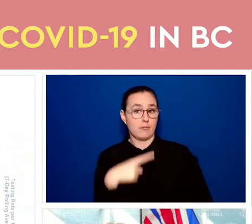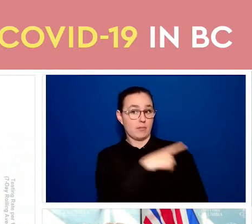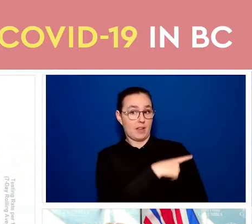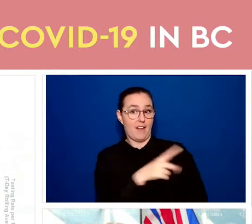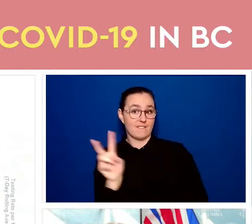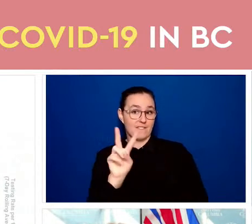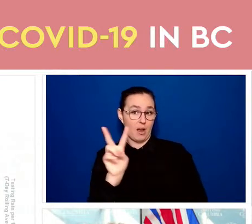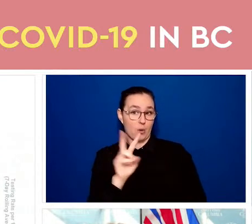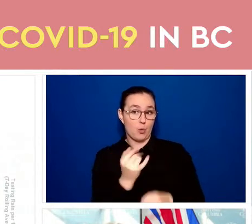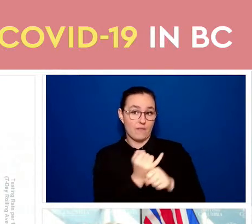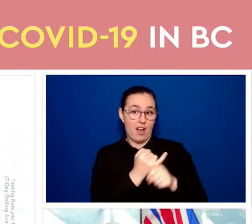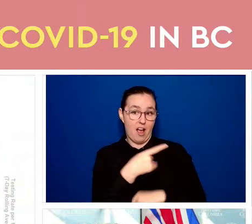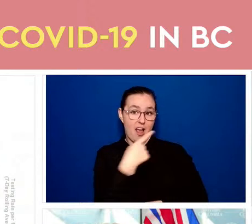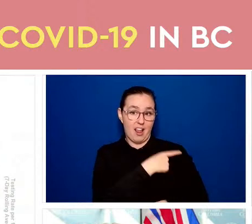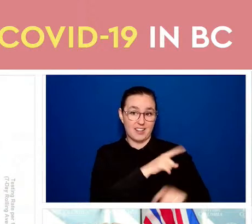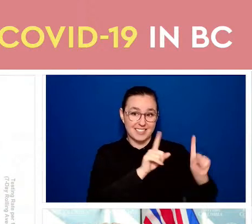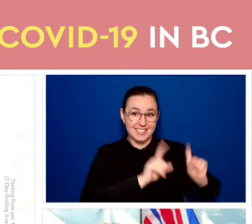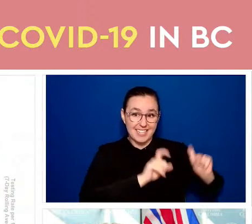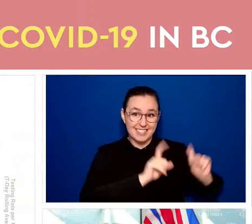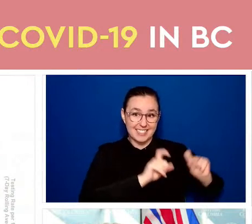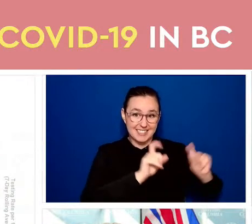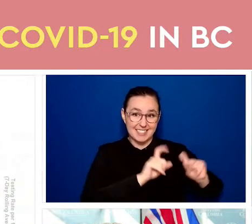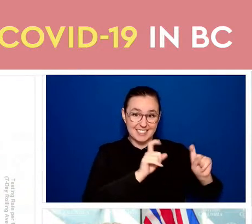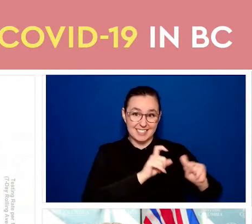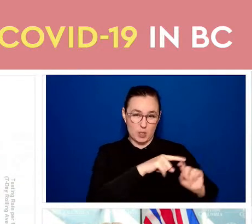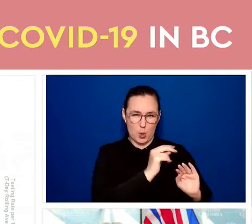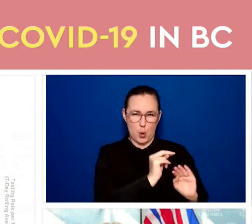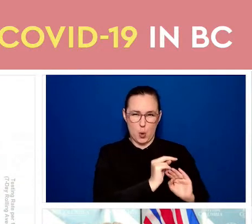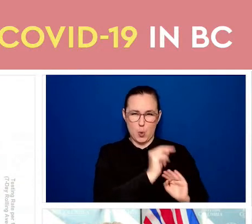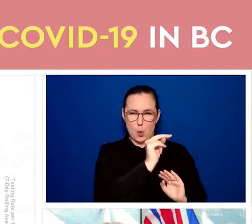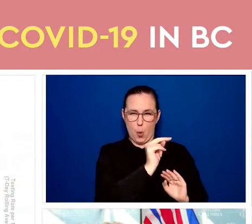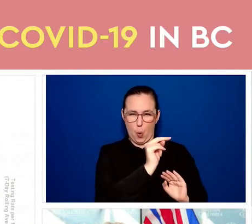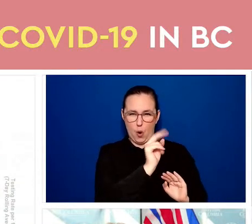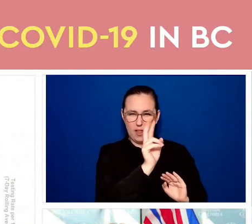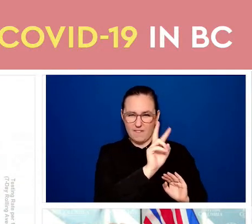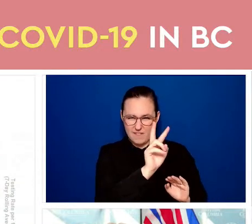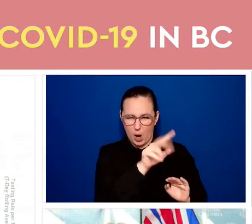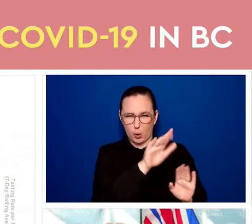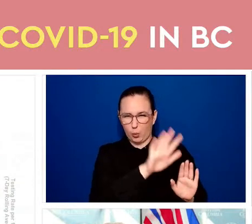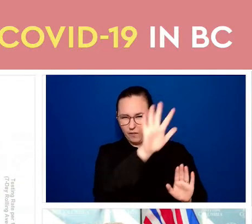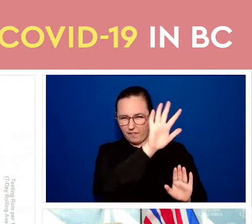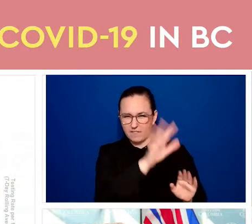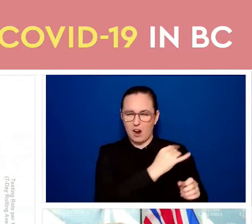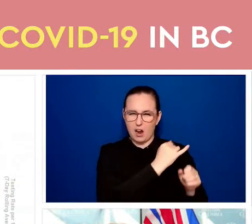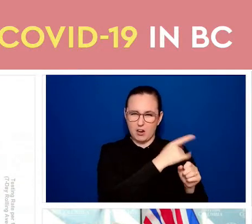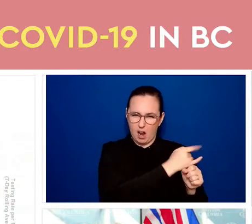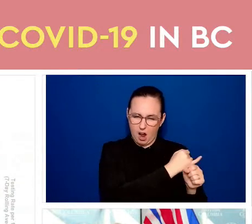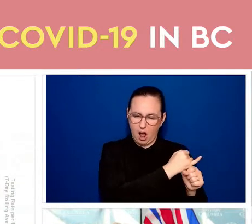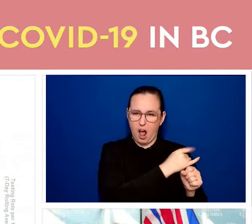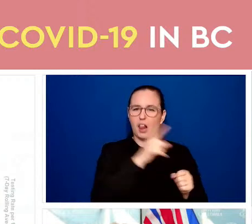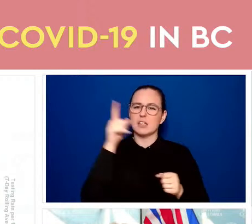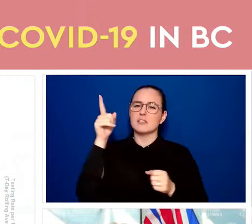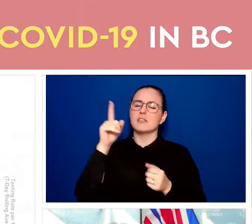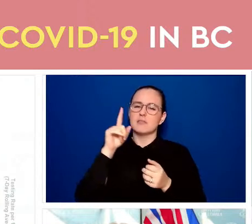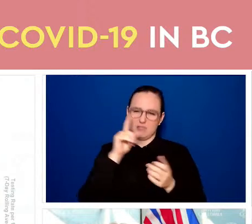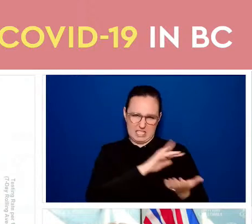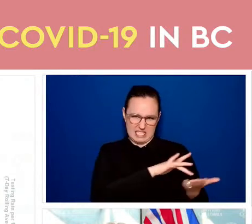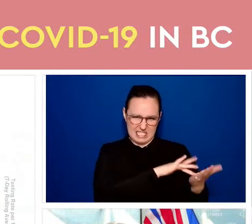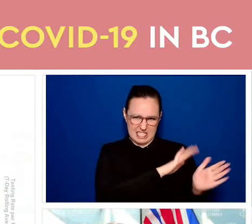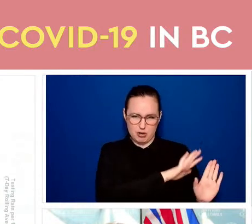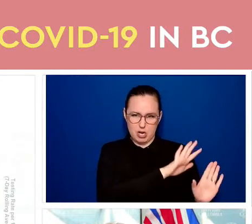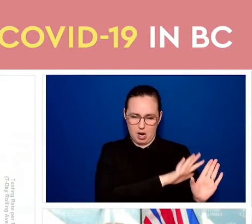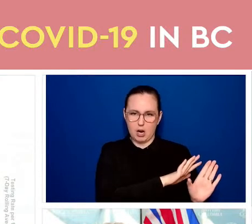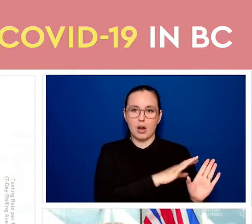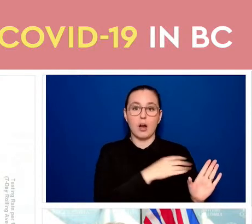high testing rates in North Vancouver Island, Central Vancouver Island, and we did see an increase, though that's leveling off now,